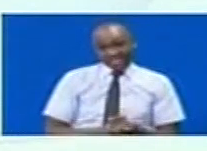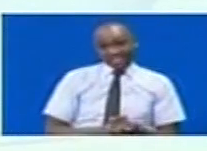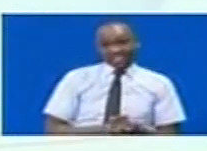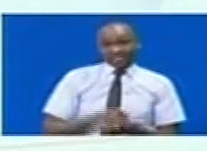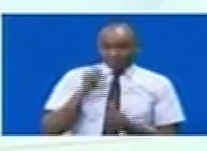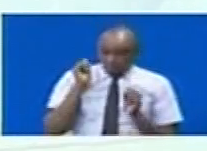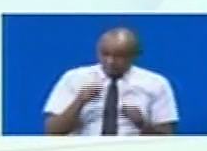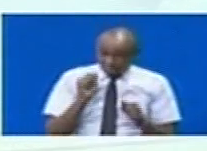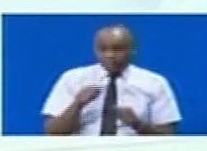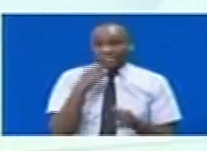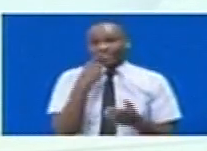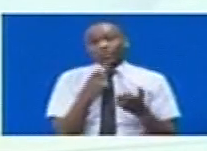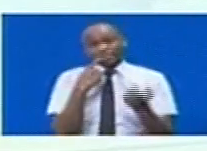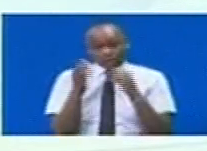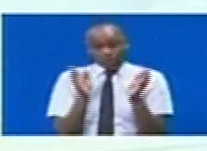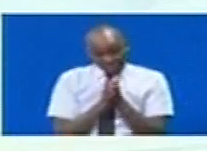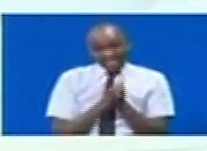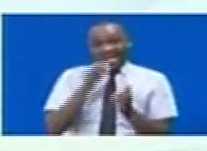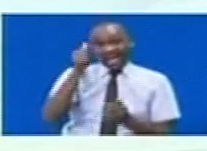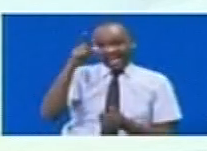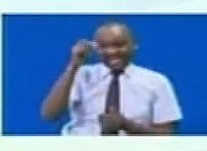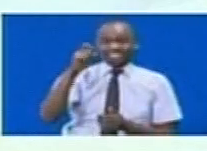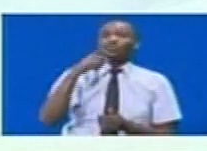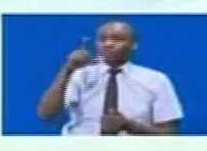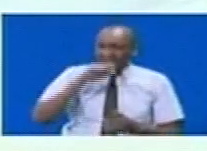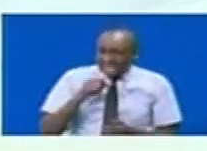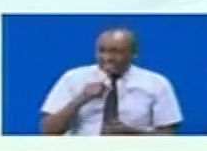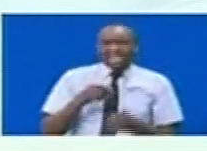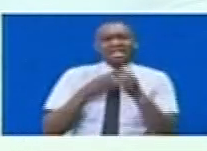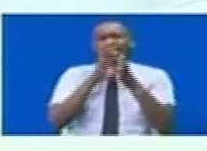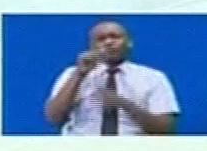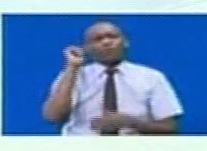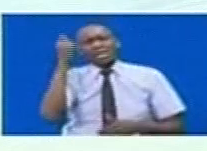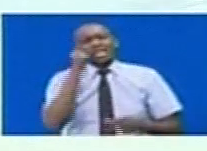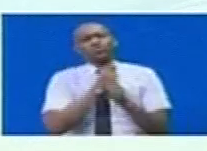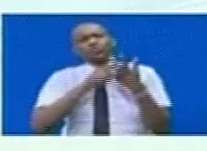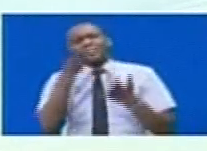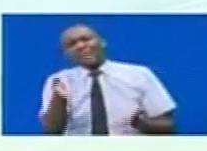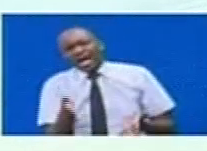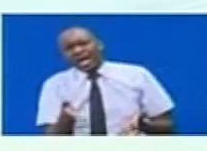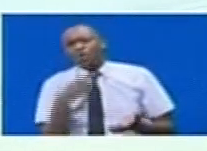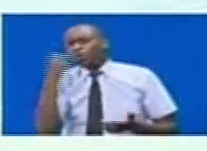We'll definitely be linking up with Alex Chamwada, who's covering that, to tell us what the leaders are doing there, who's